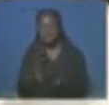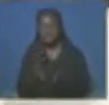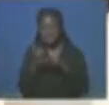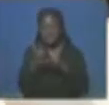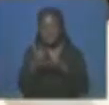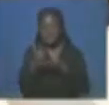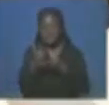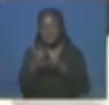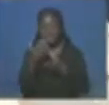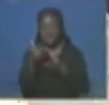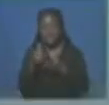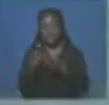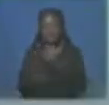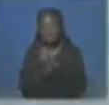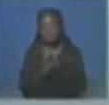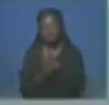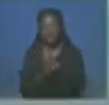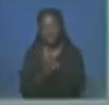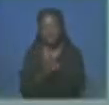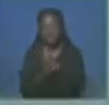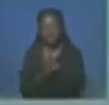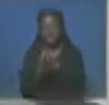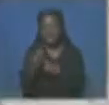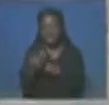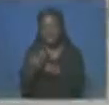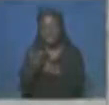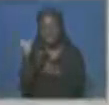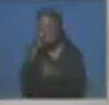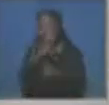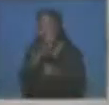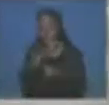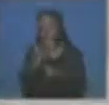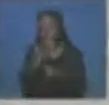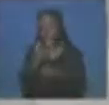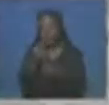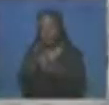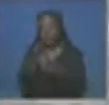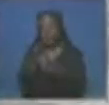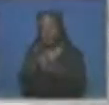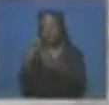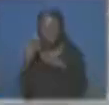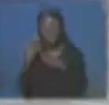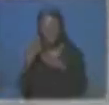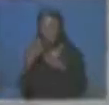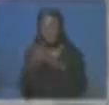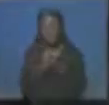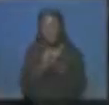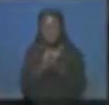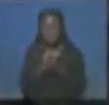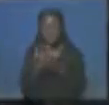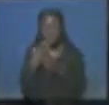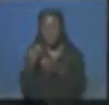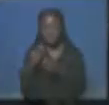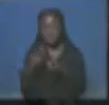and vulnerabilities of climate change in the Bahamas and to design activities aligned with the government's climate change agenda